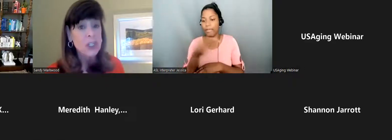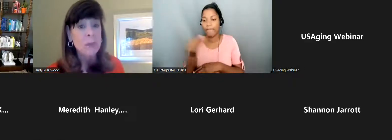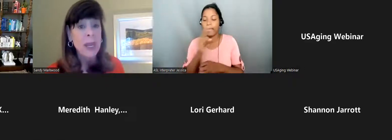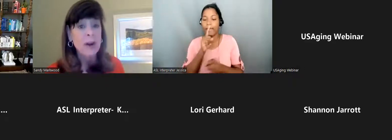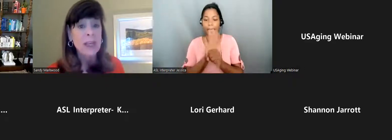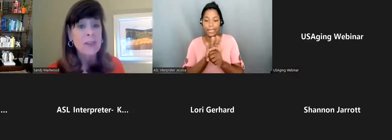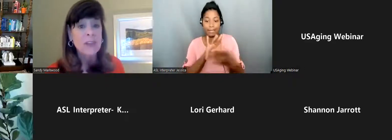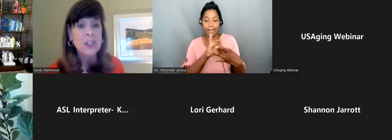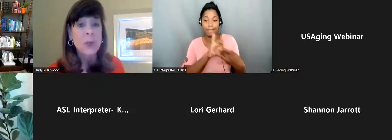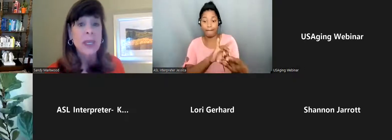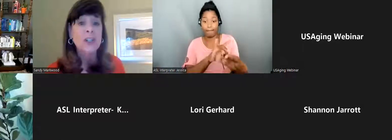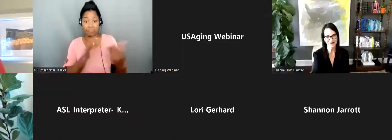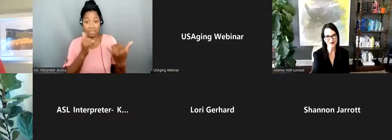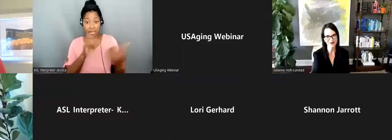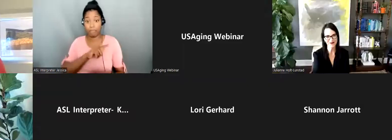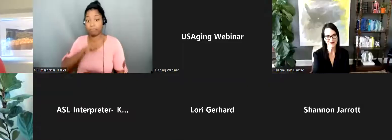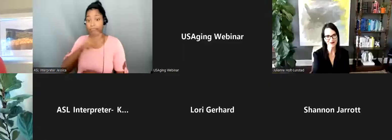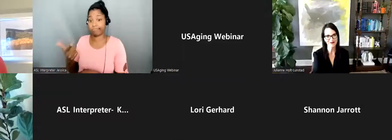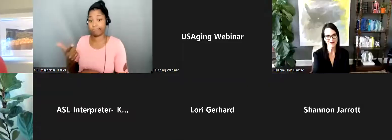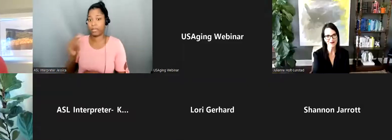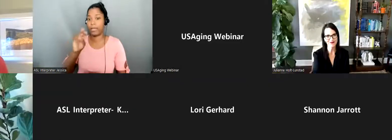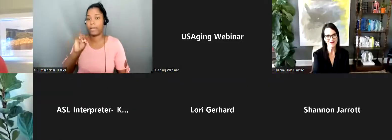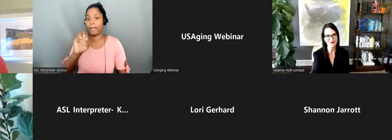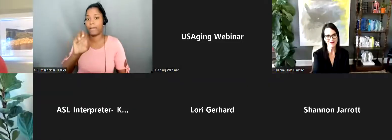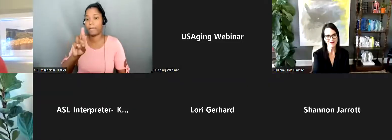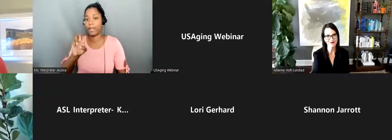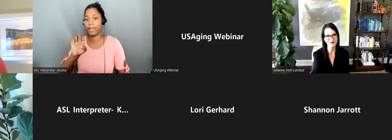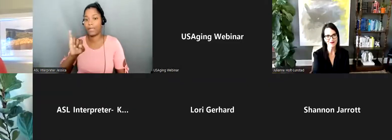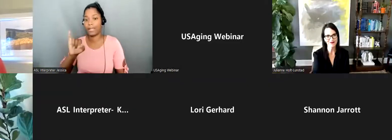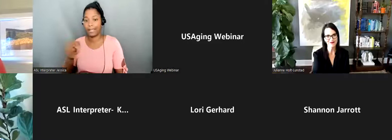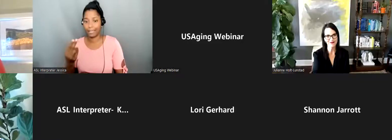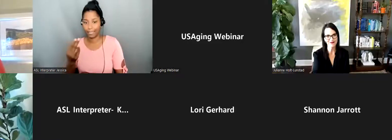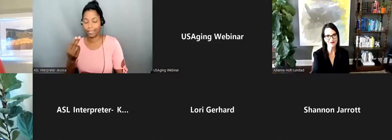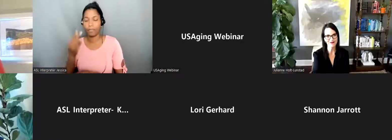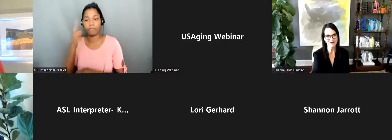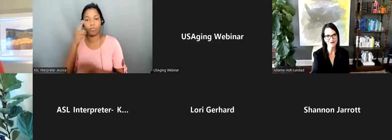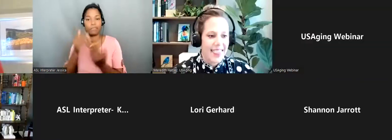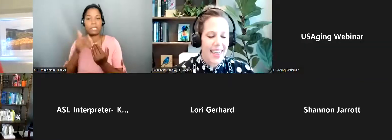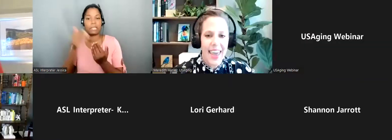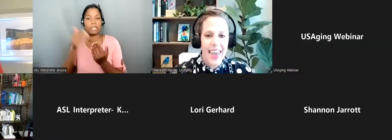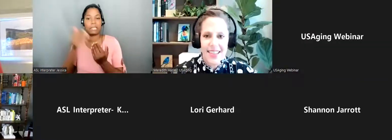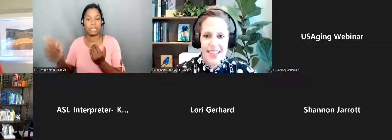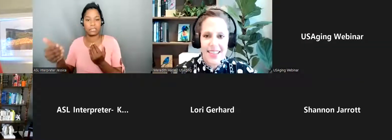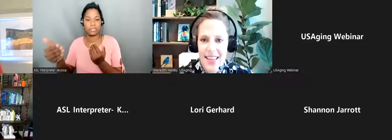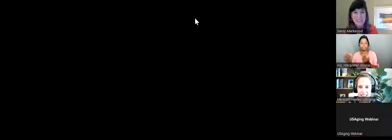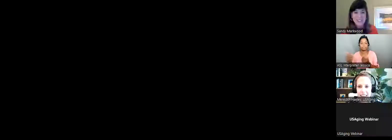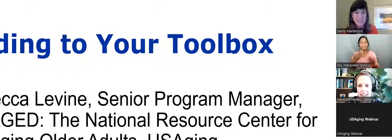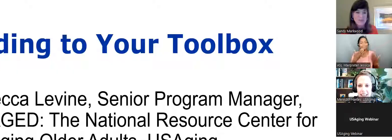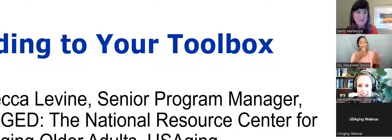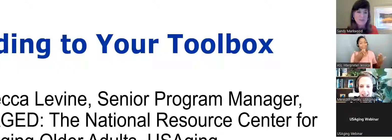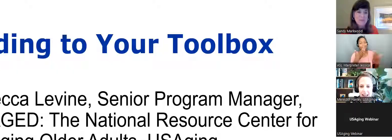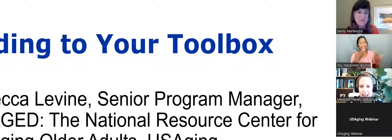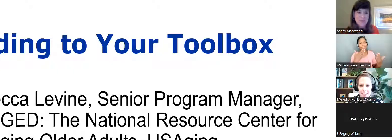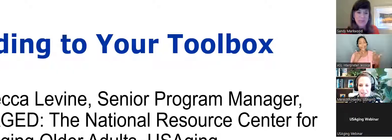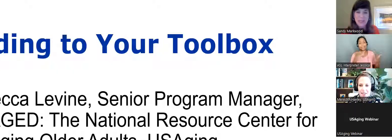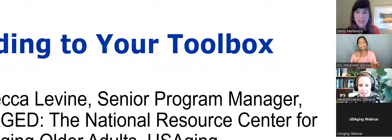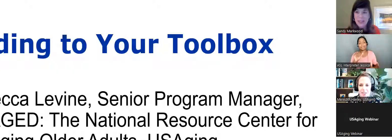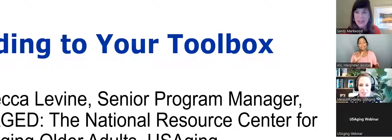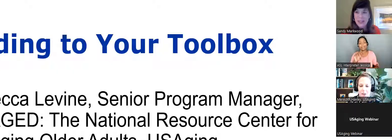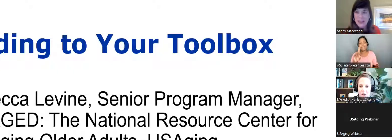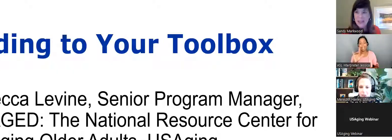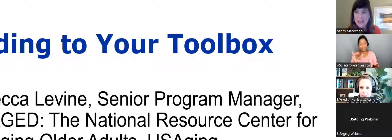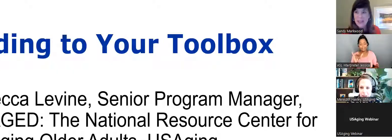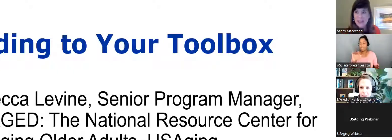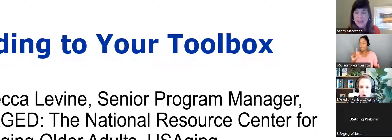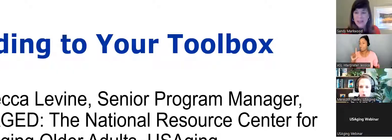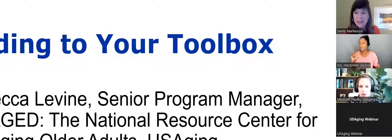it to Meredith to introduce you to our next section. Thanks, Sandy. Sandy and Lori